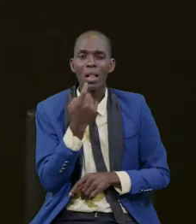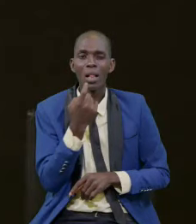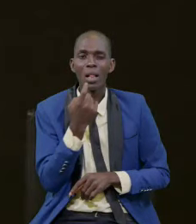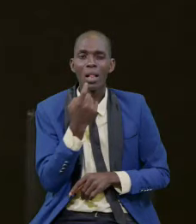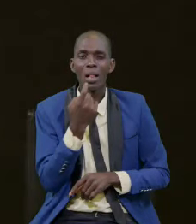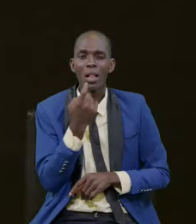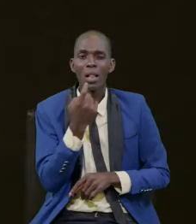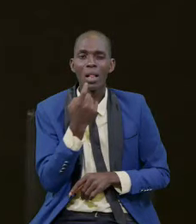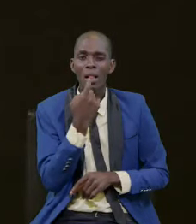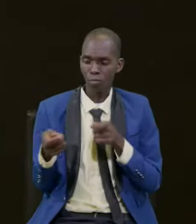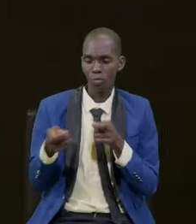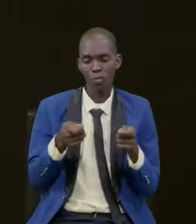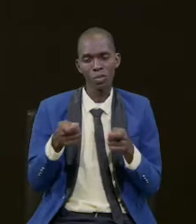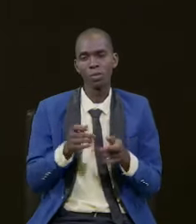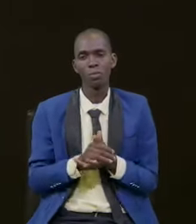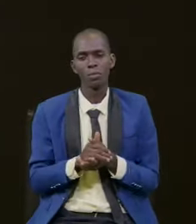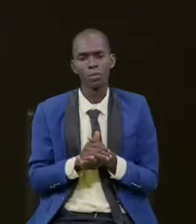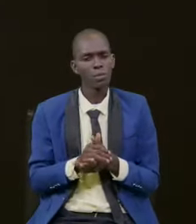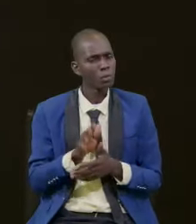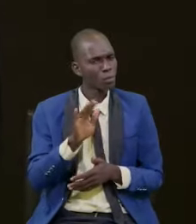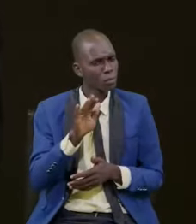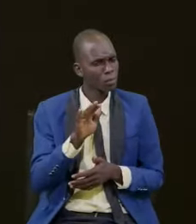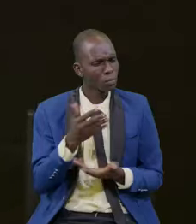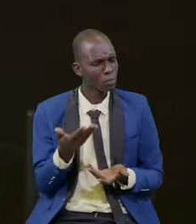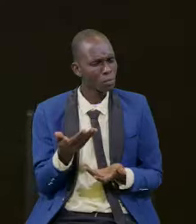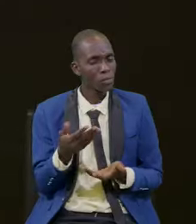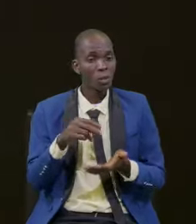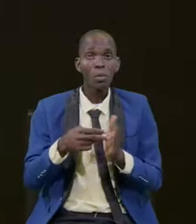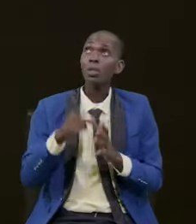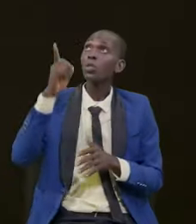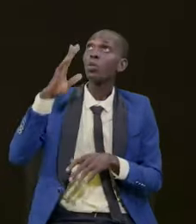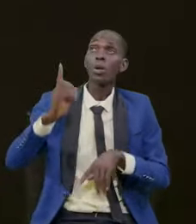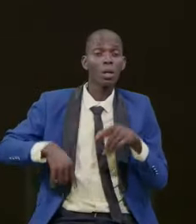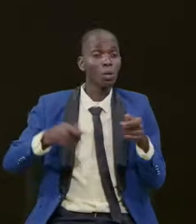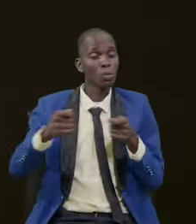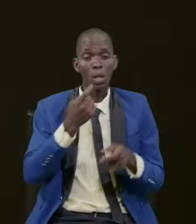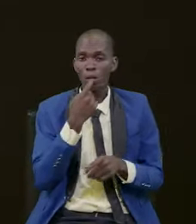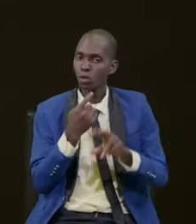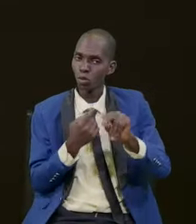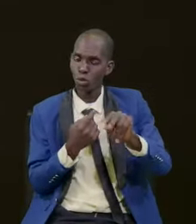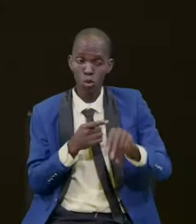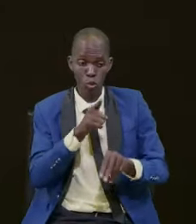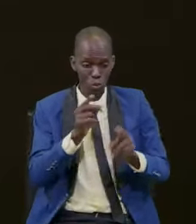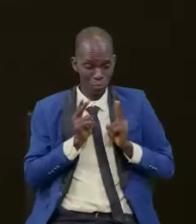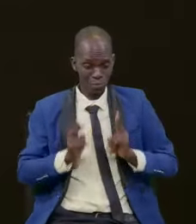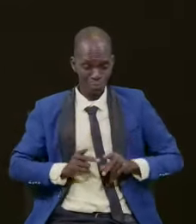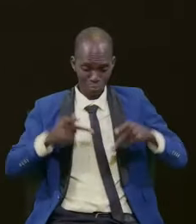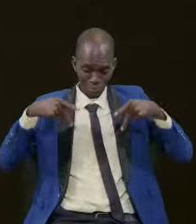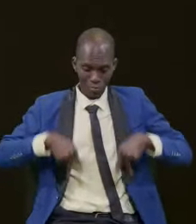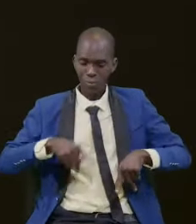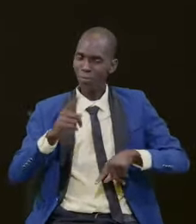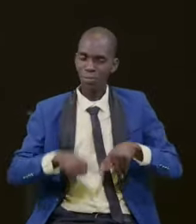man tame. It doesn't say God cannot tame a tongue. No man tame. The